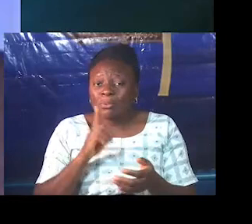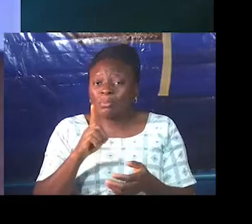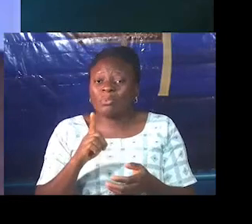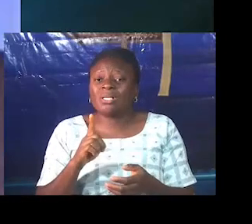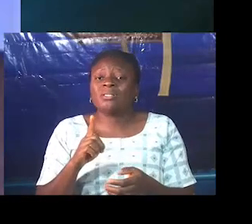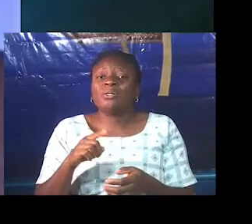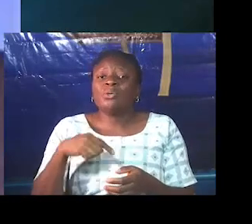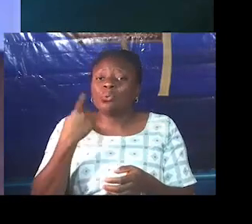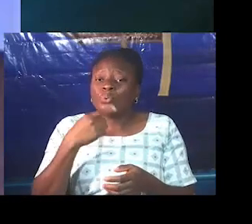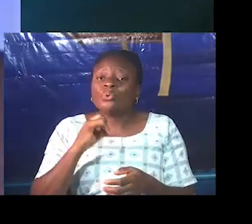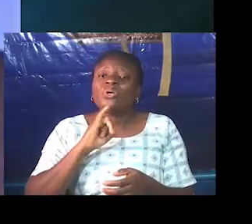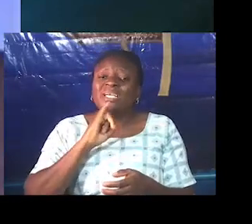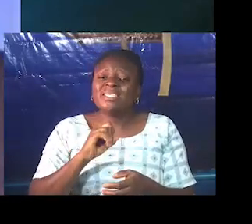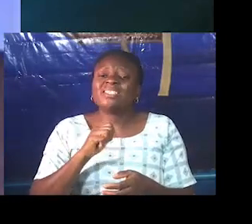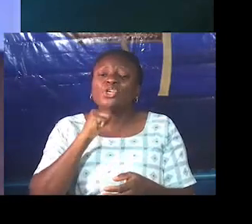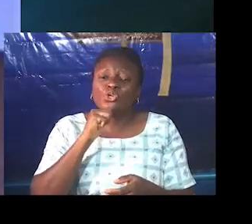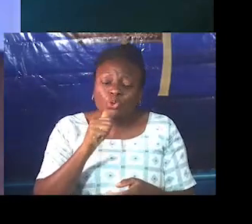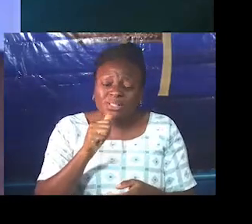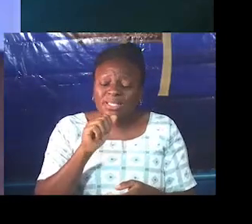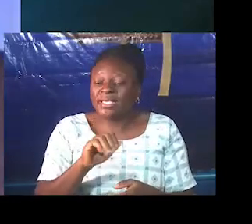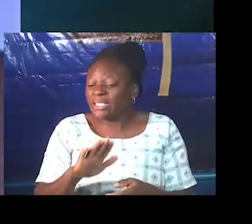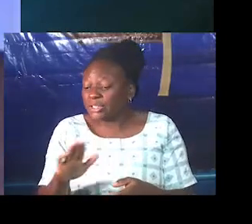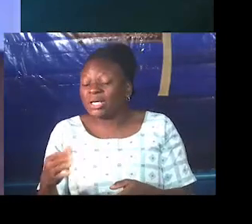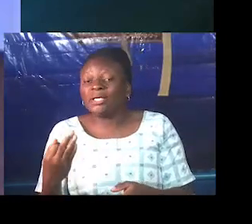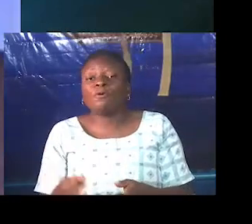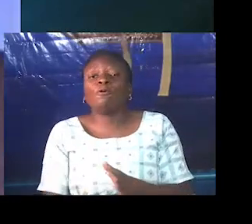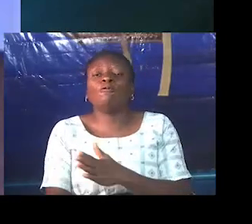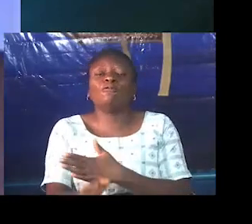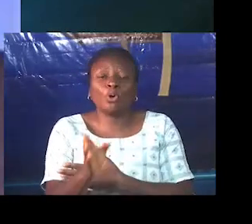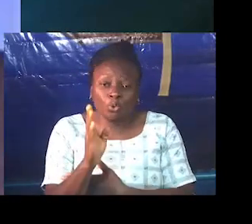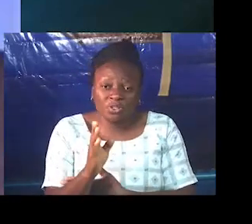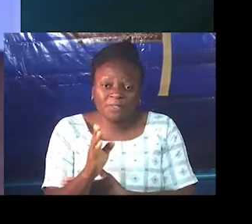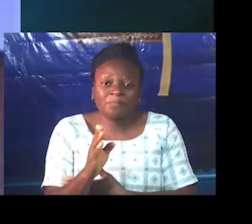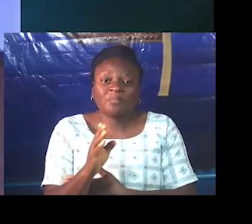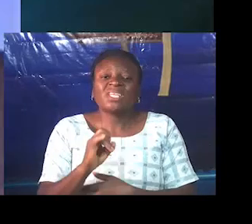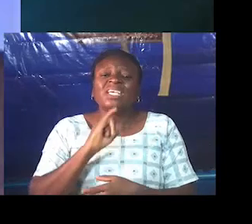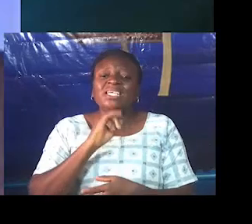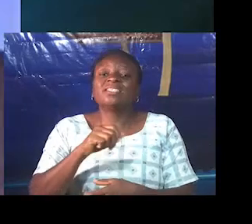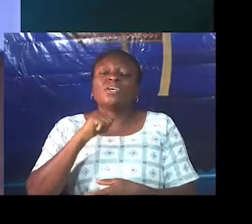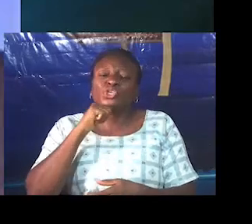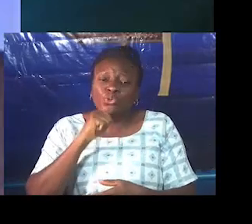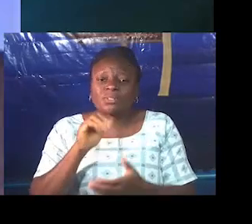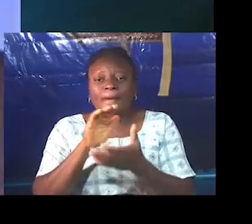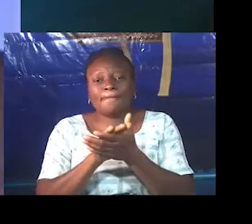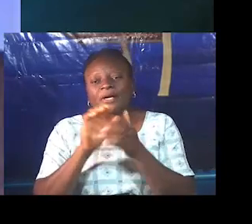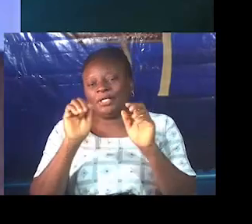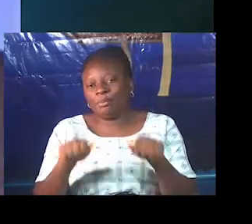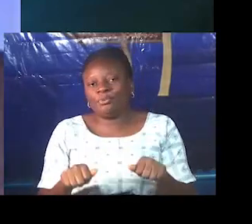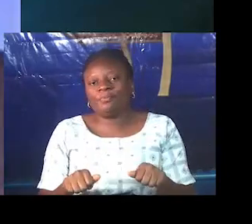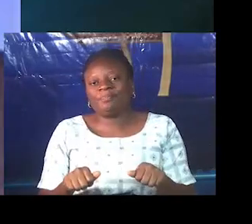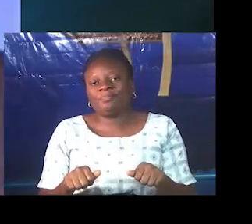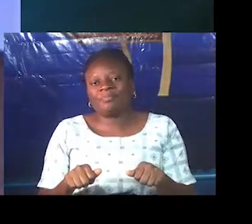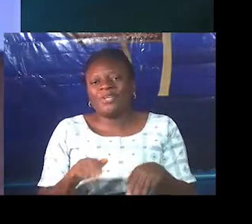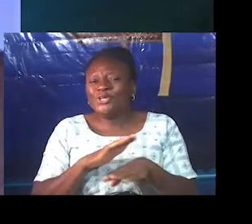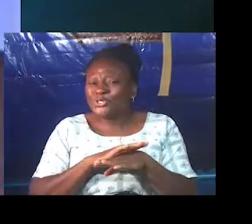is out of the question. You don't even pray about it. Don't even consider it. Don't even consider it. I may